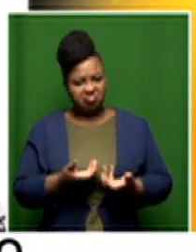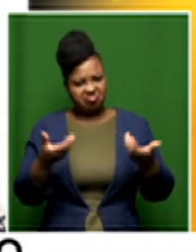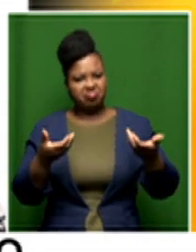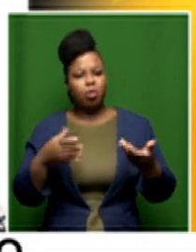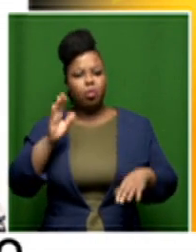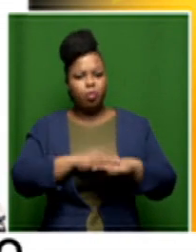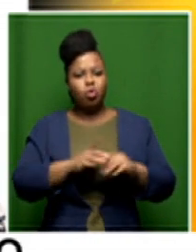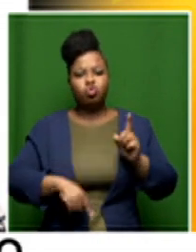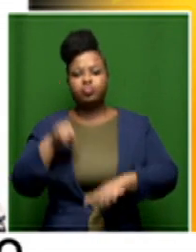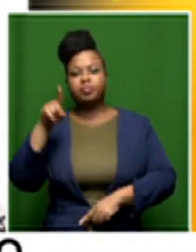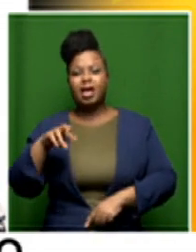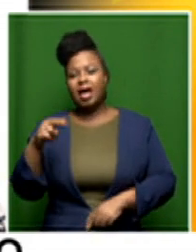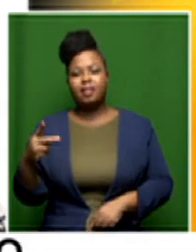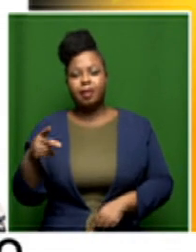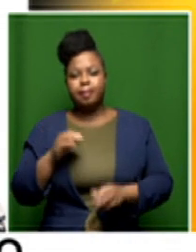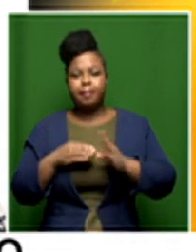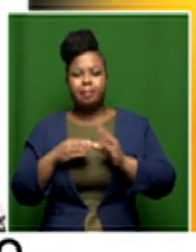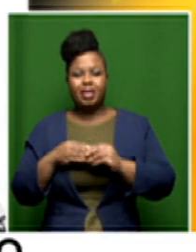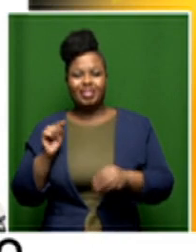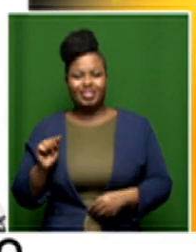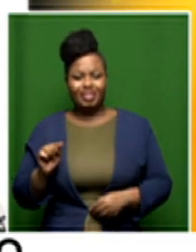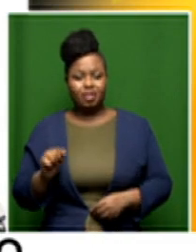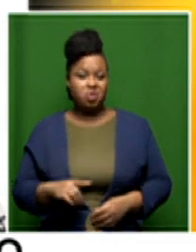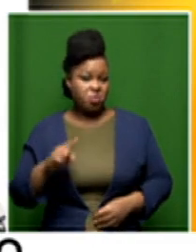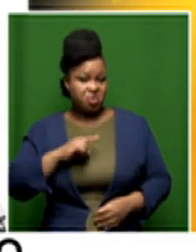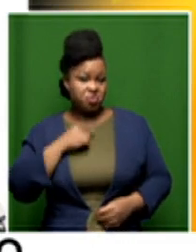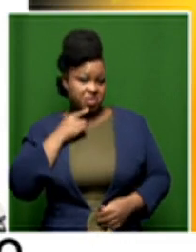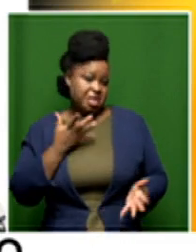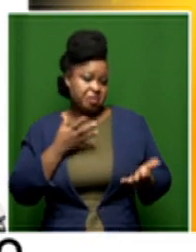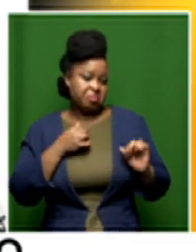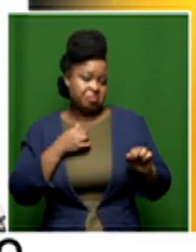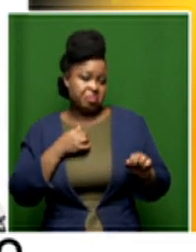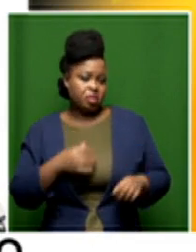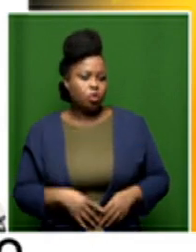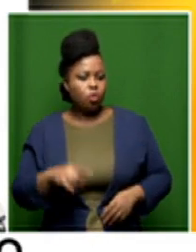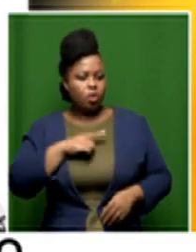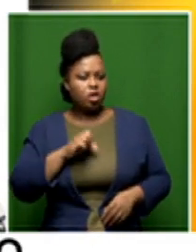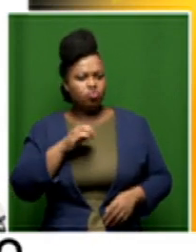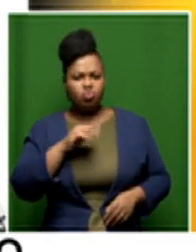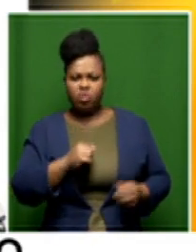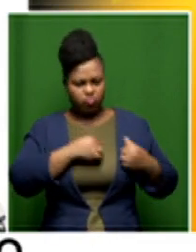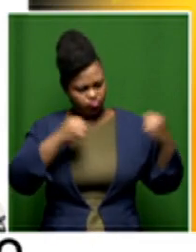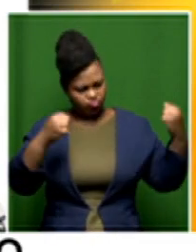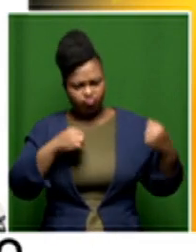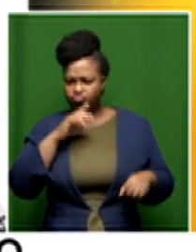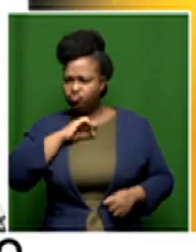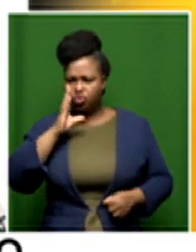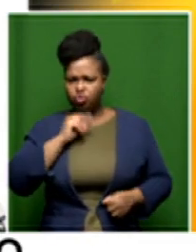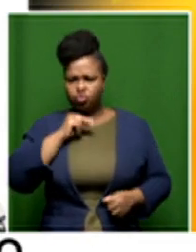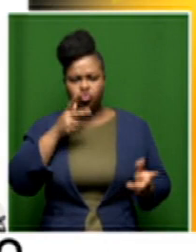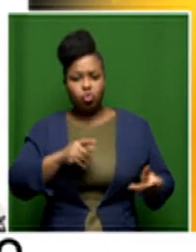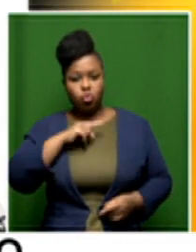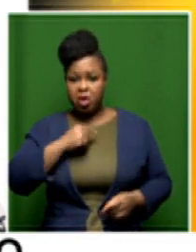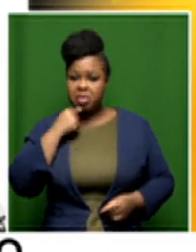to oust members of a particular faction. As you as you rightfully have said, I mean, Supra has been very vocal about the fact that